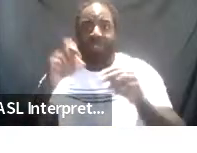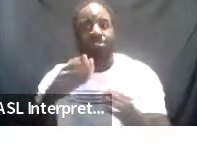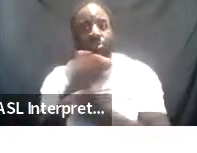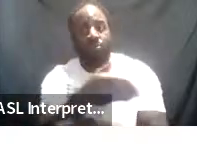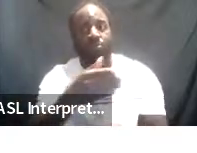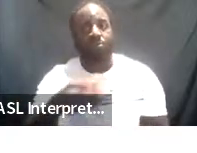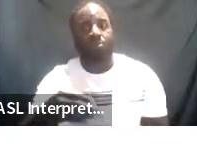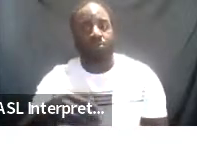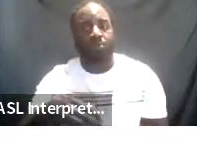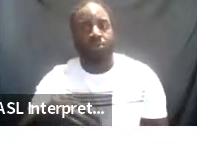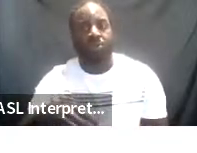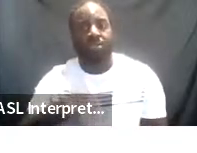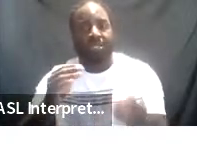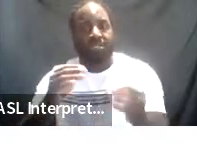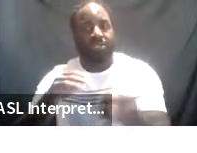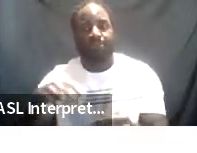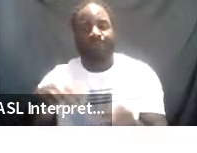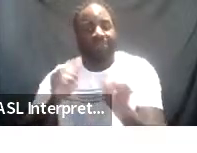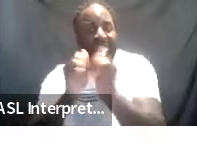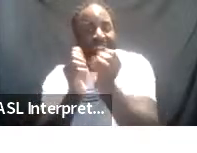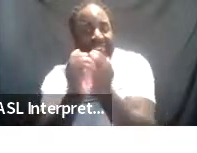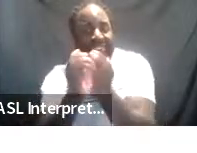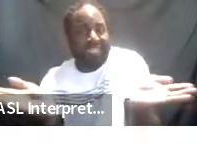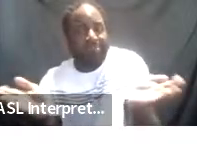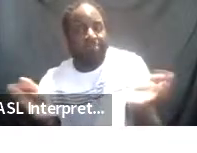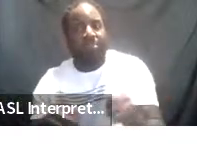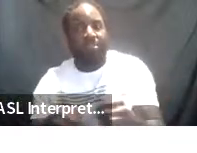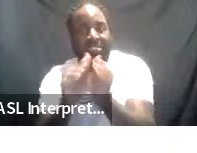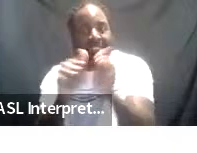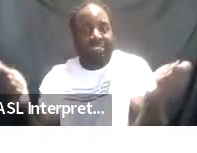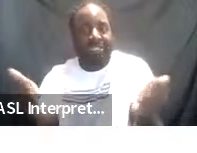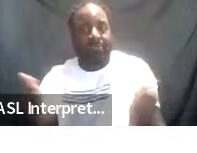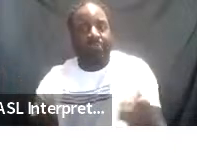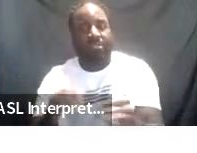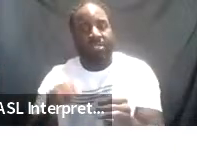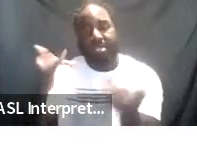ULURP separately. But I'll hand things over to John now.